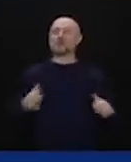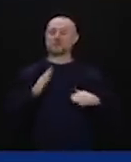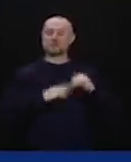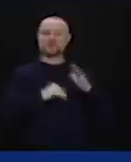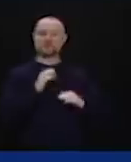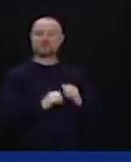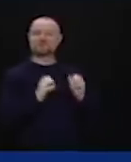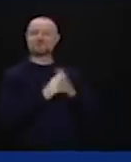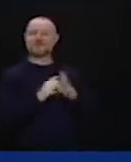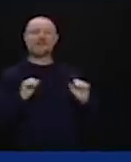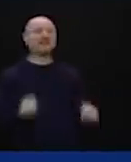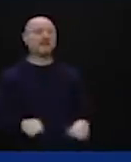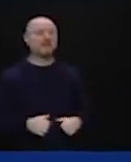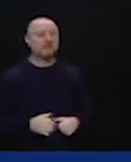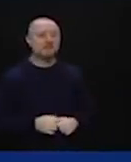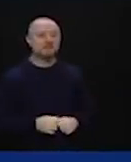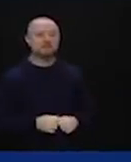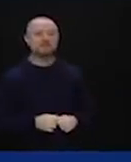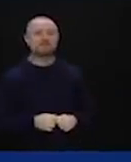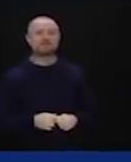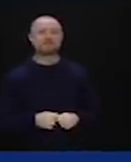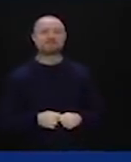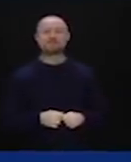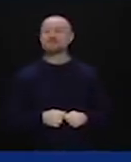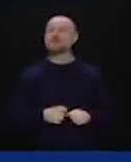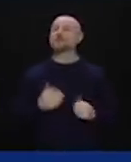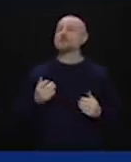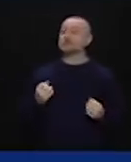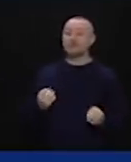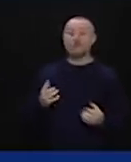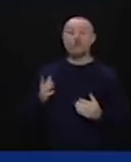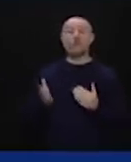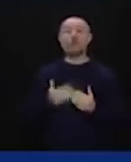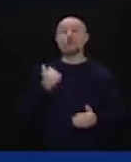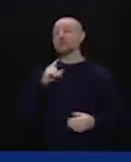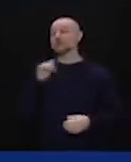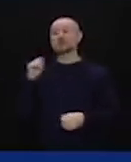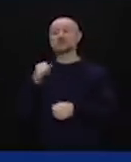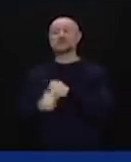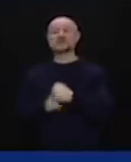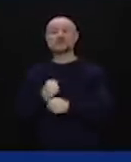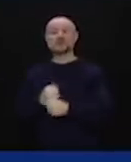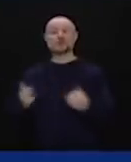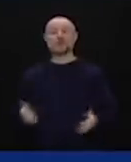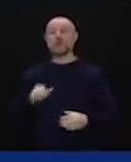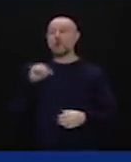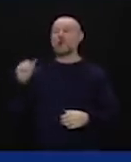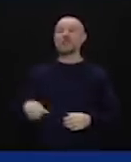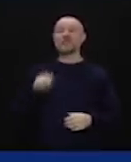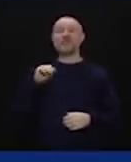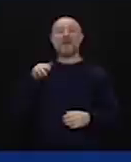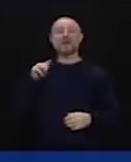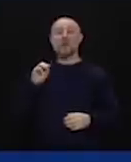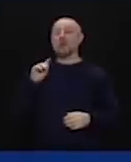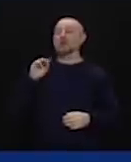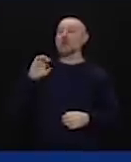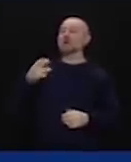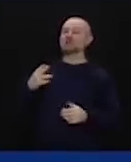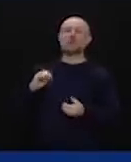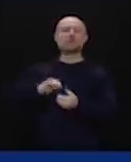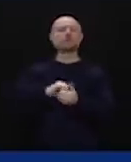manufacturing. So for nearly 20 years, Albany Nanotech has partnered with companies of all